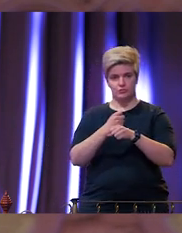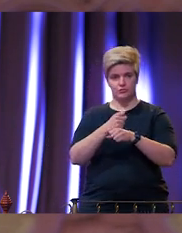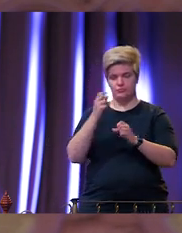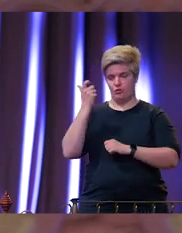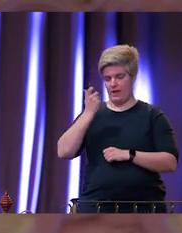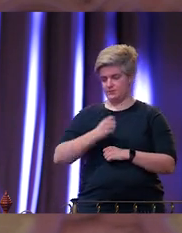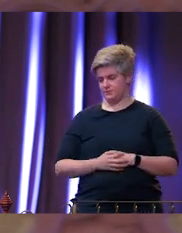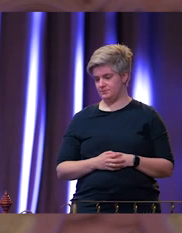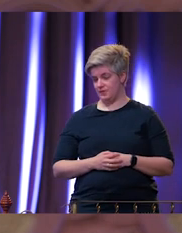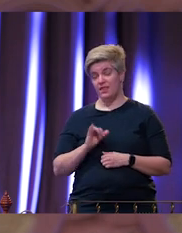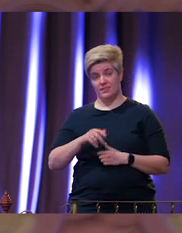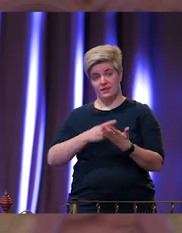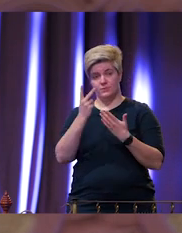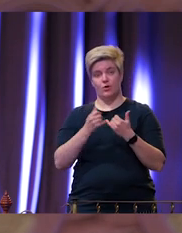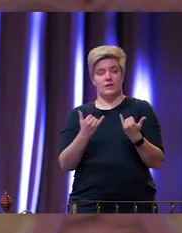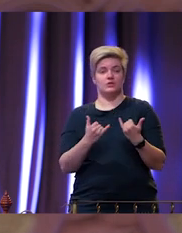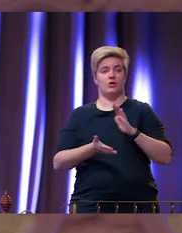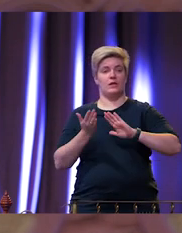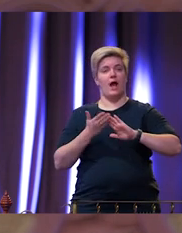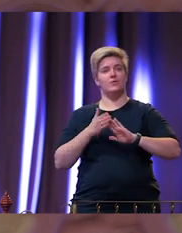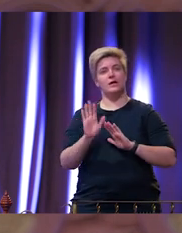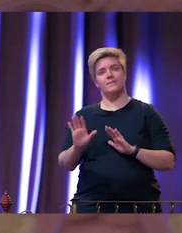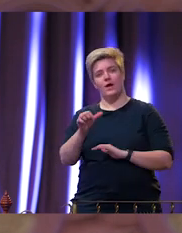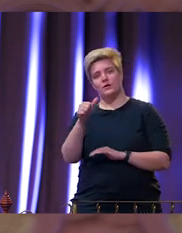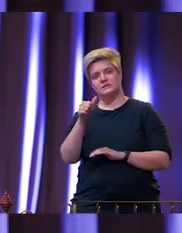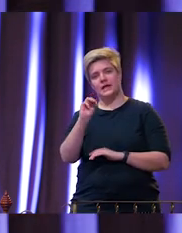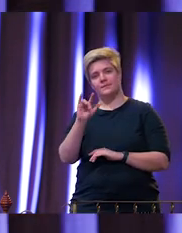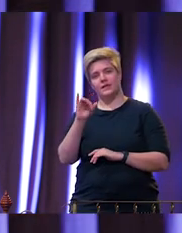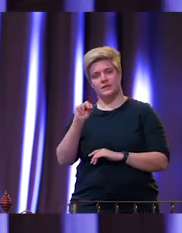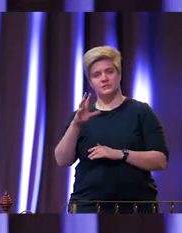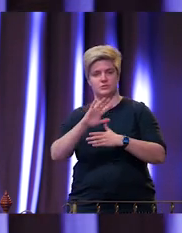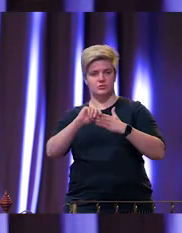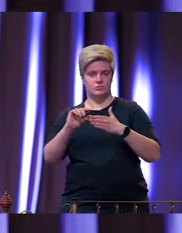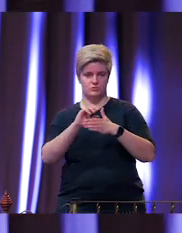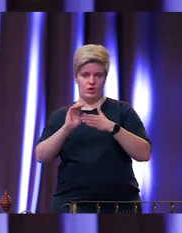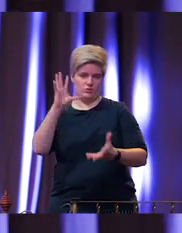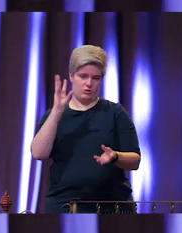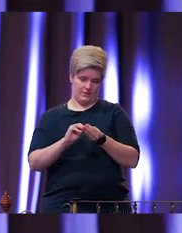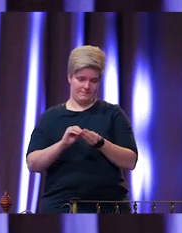That's a program that's currently operating at about $10 million total.